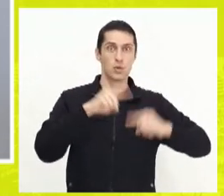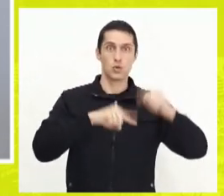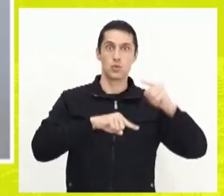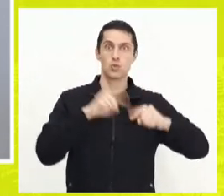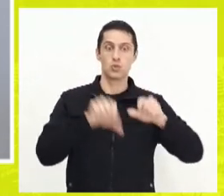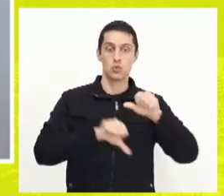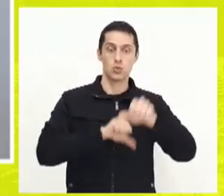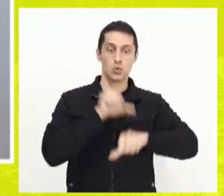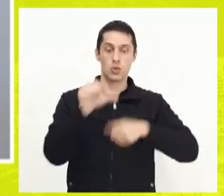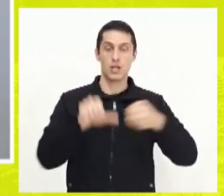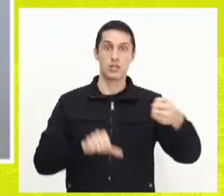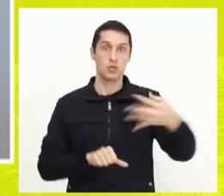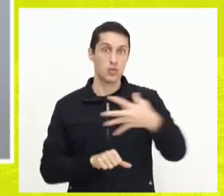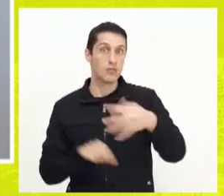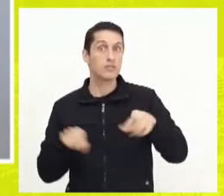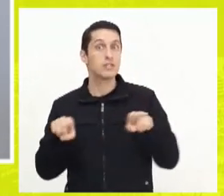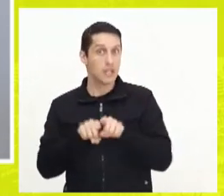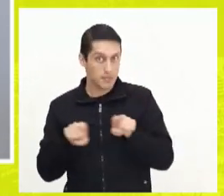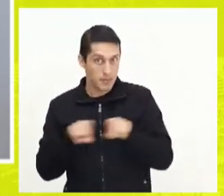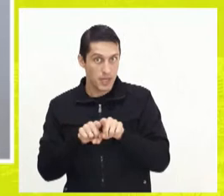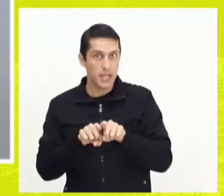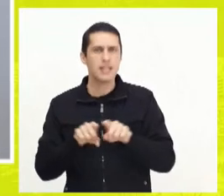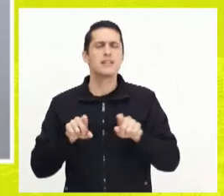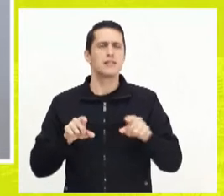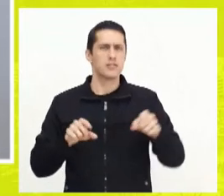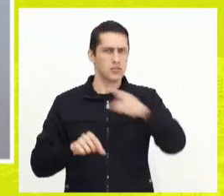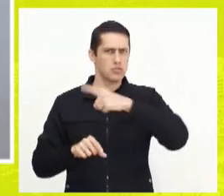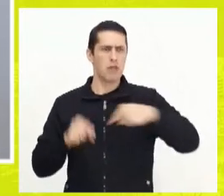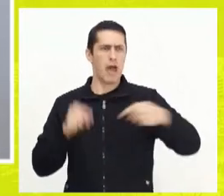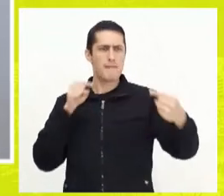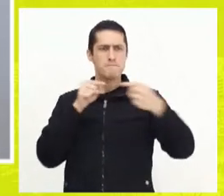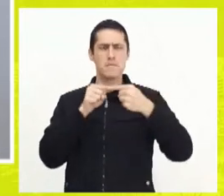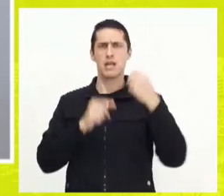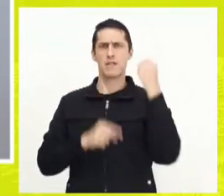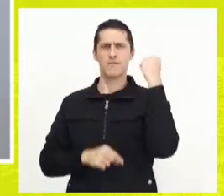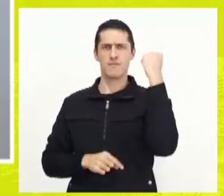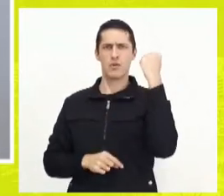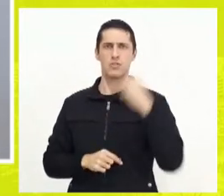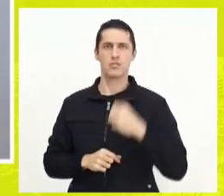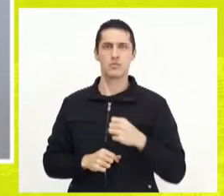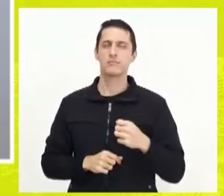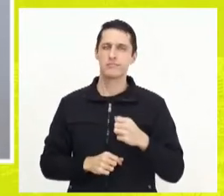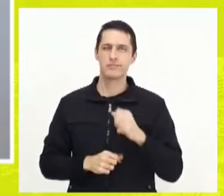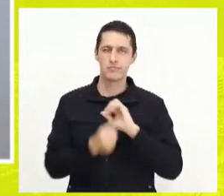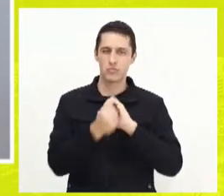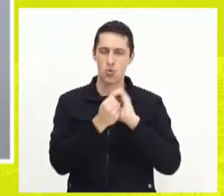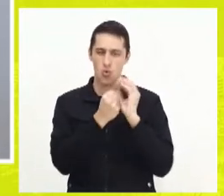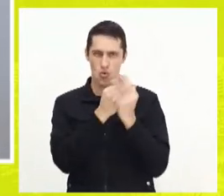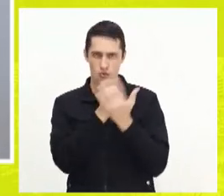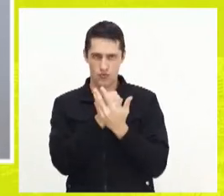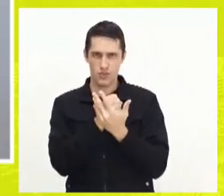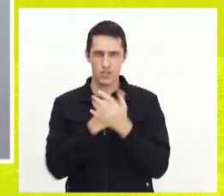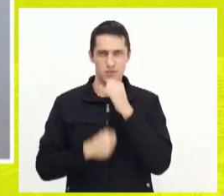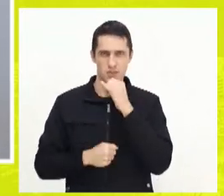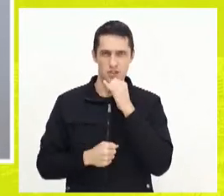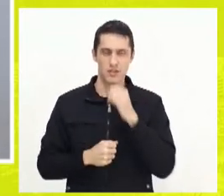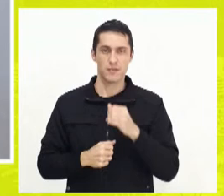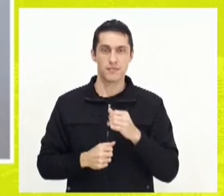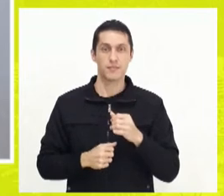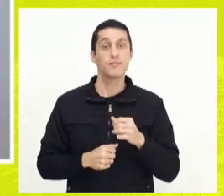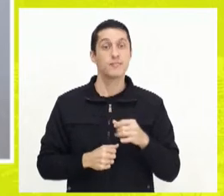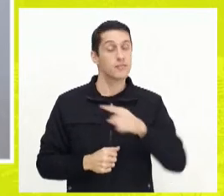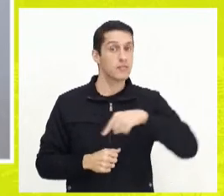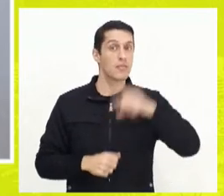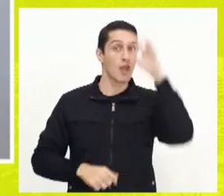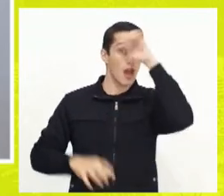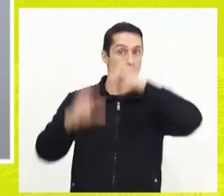well we have a big impact kovid like you were saying uh we